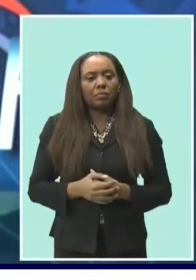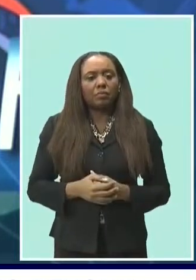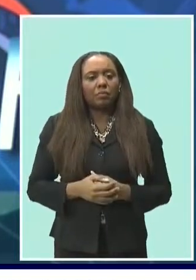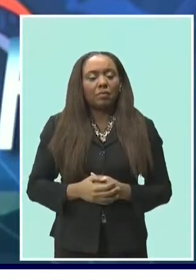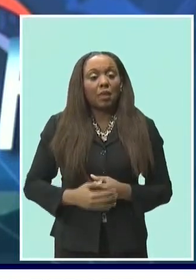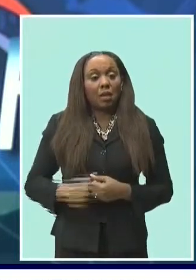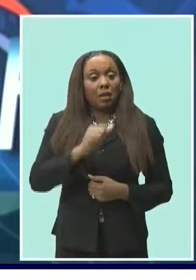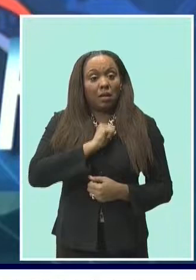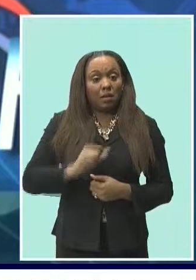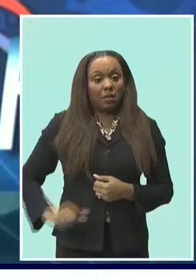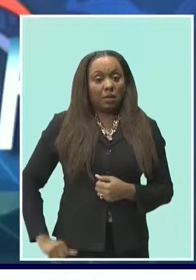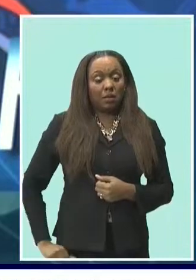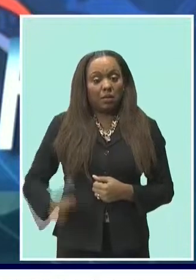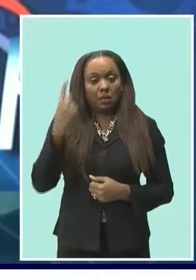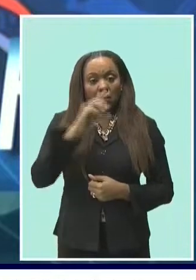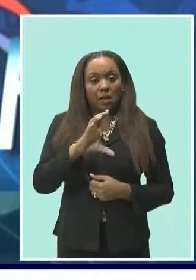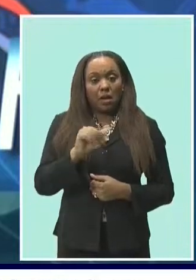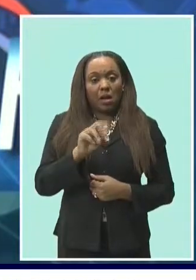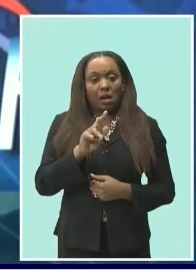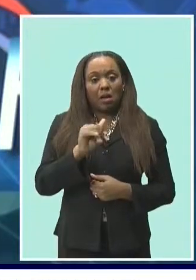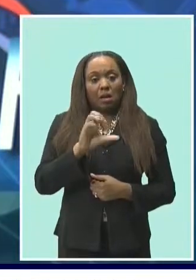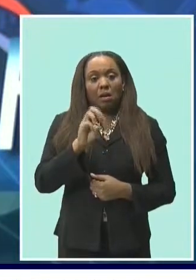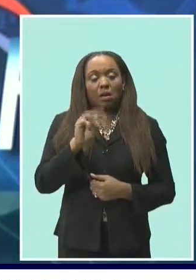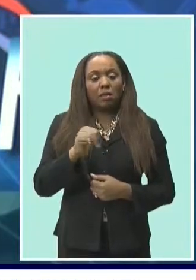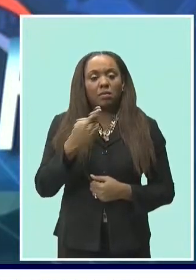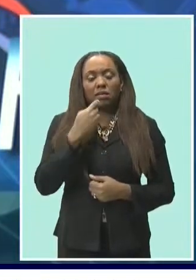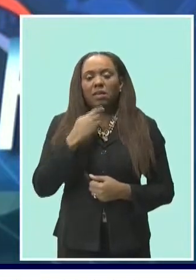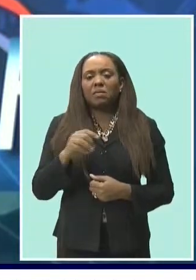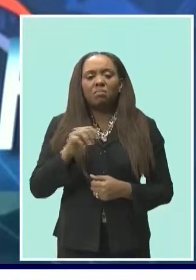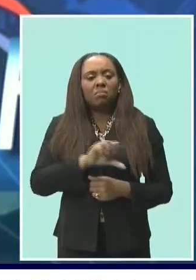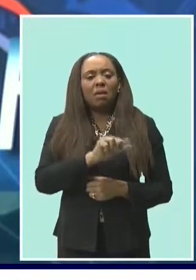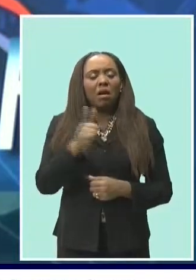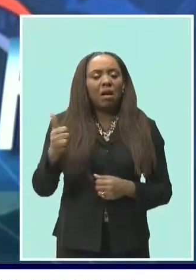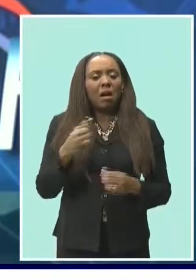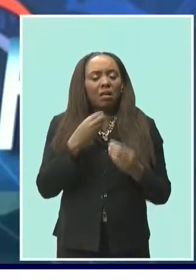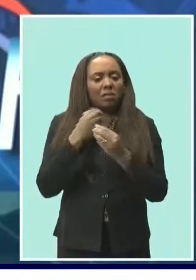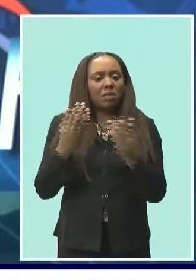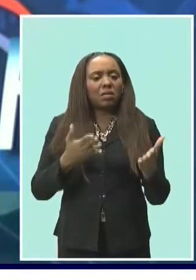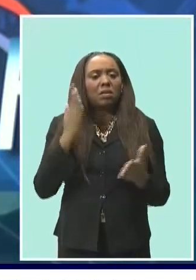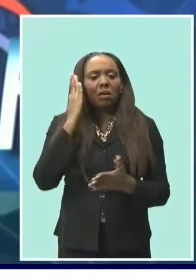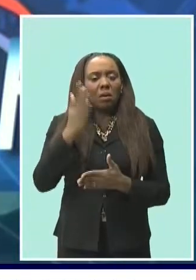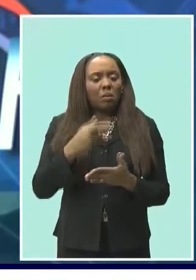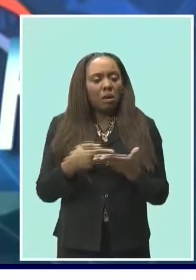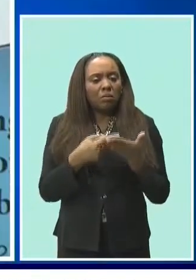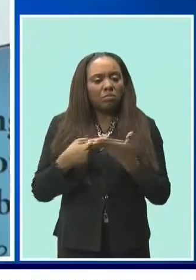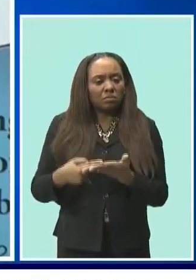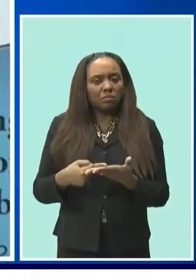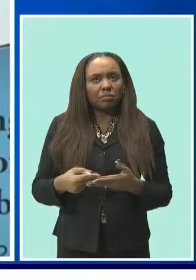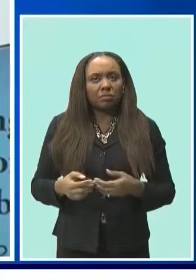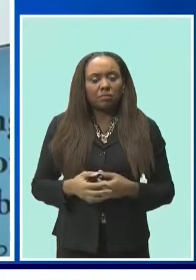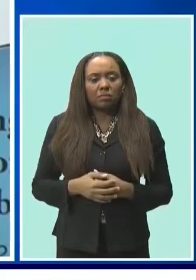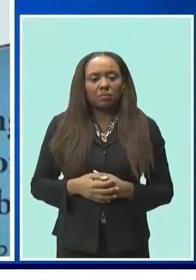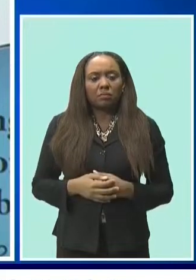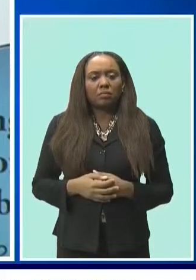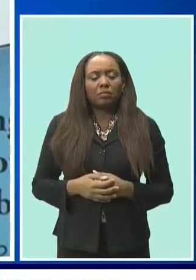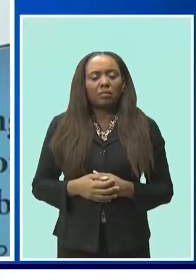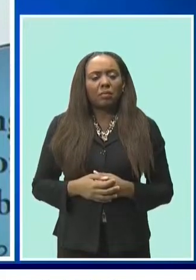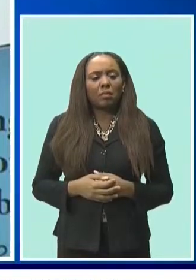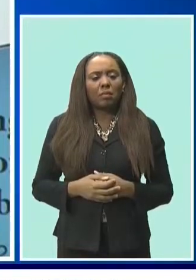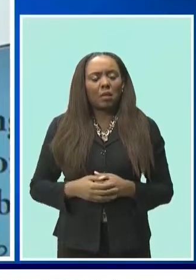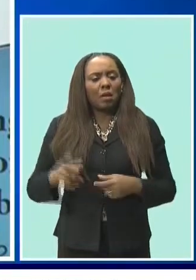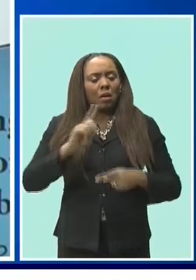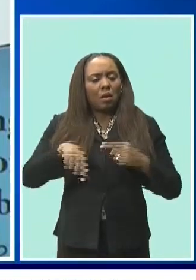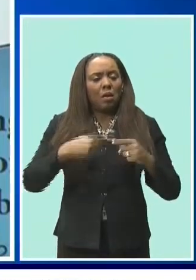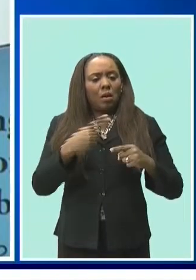LaRock, says the issue of blacklisting will also be dissected by regional leaders. It's a problem that is not going